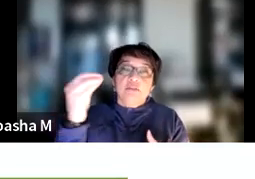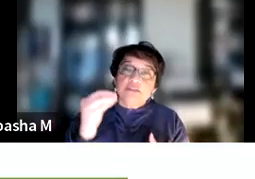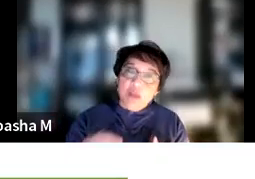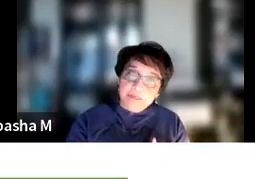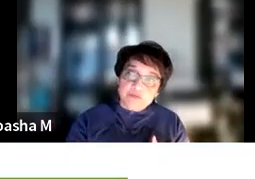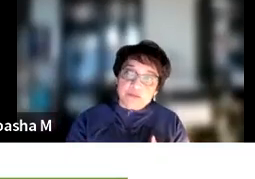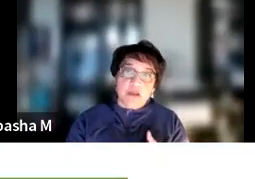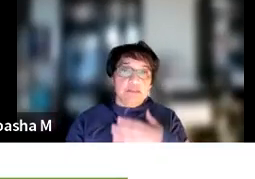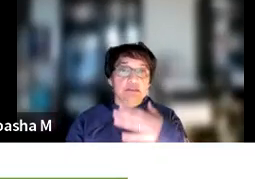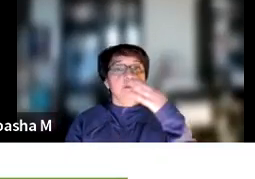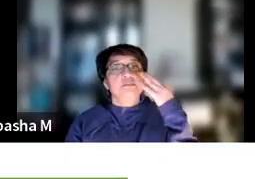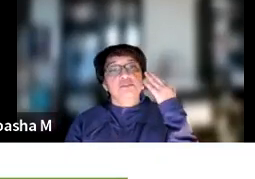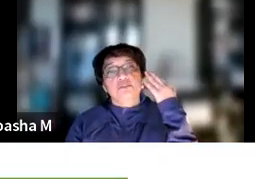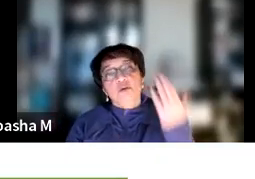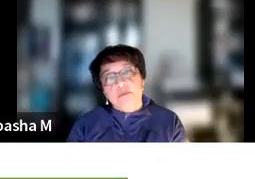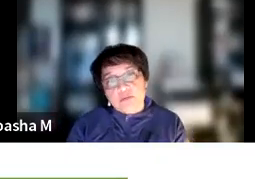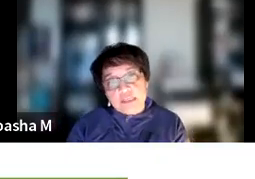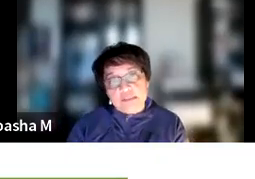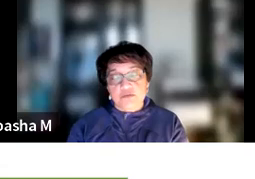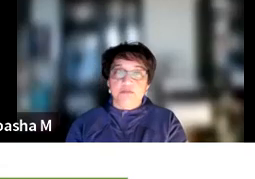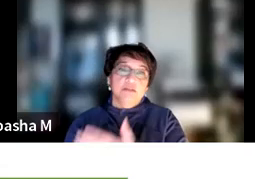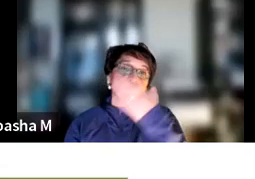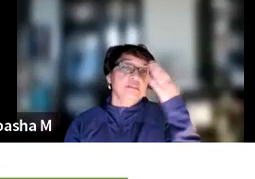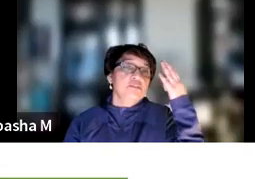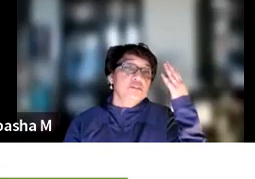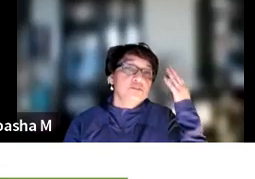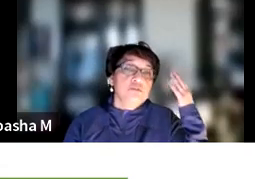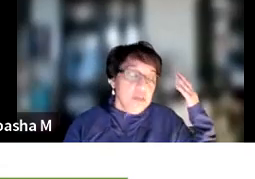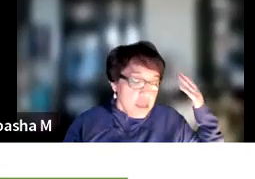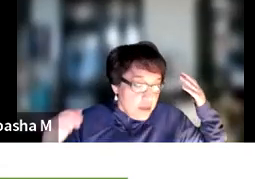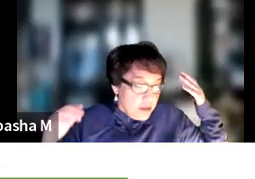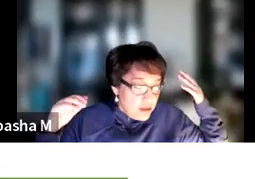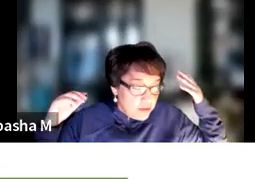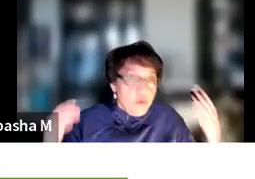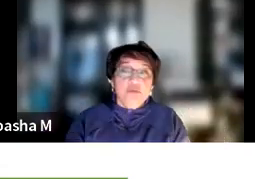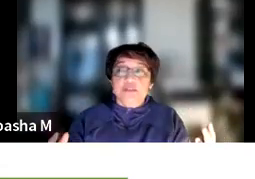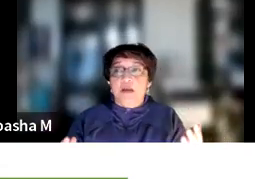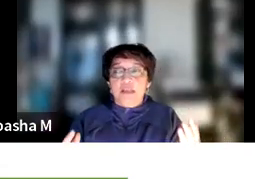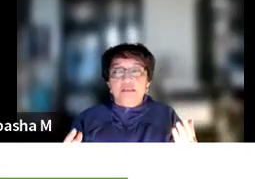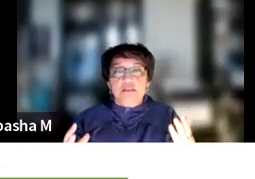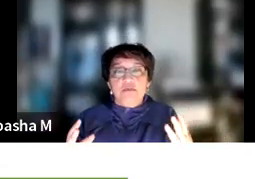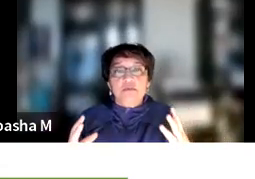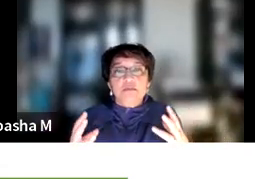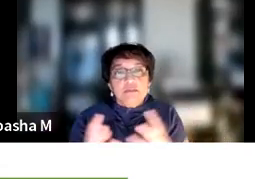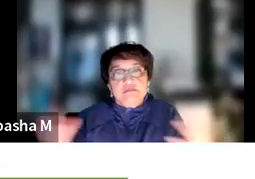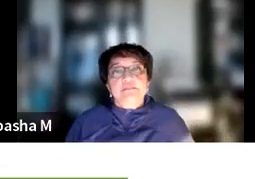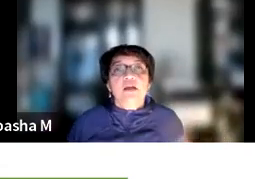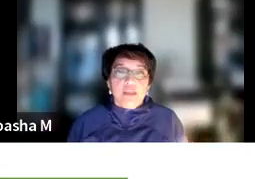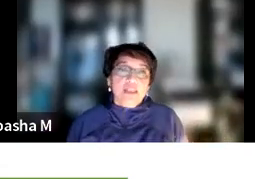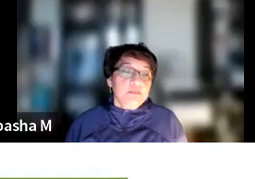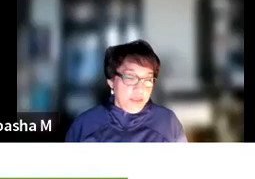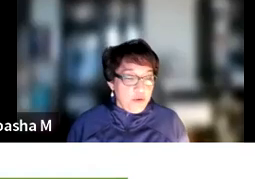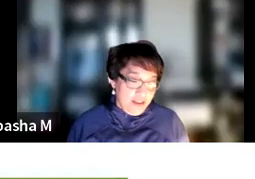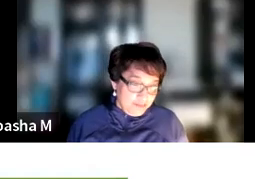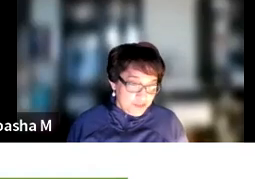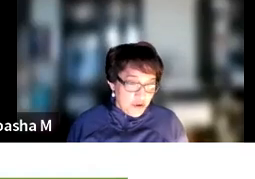now there's rapid response in addition to mobile crisis response, in addition to co-response. So, okay,